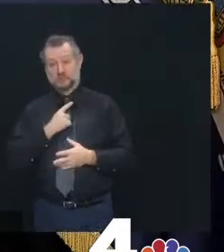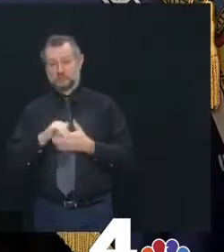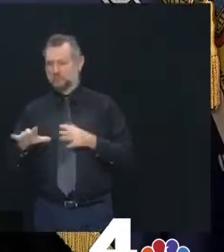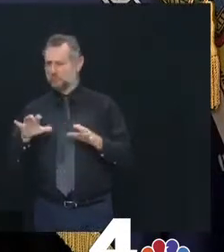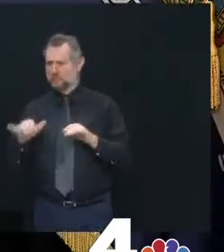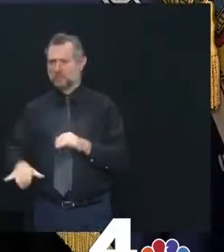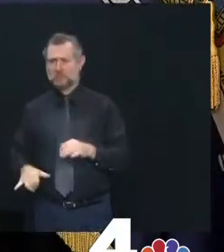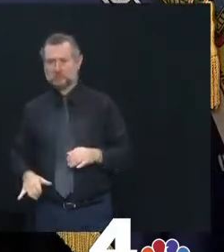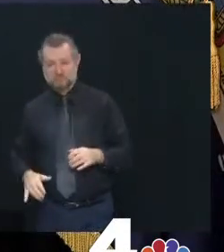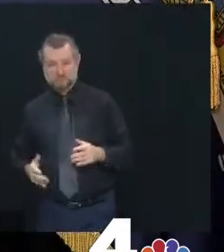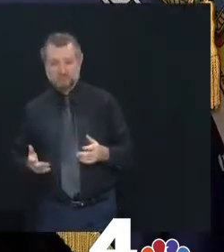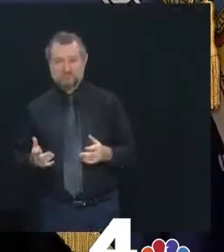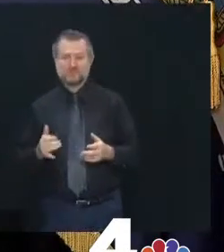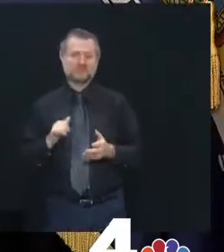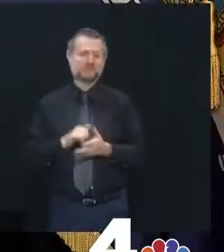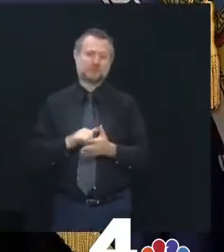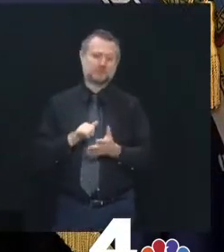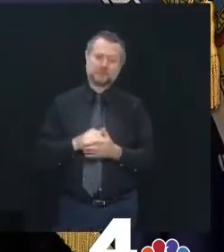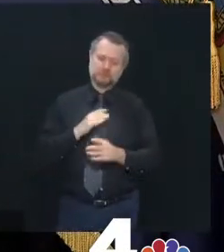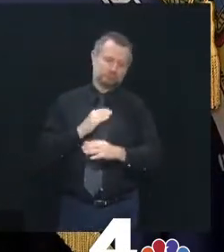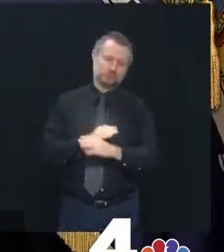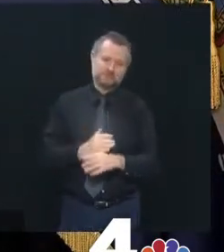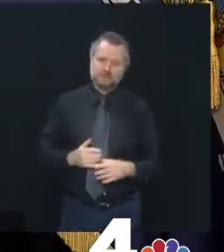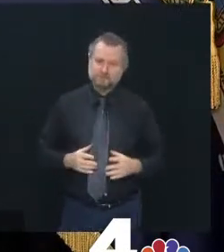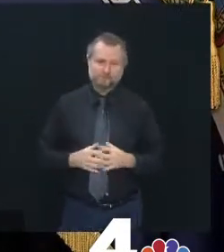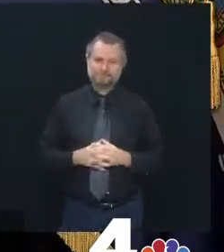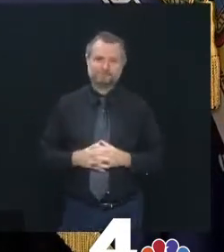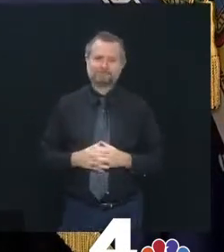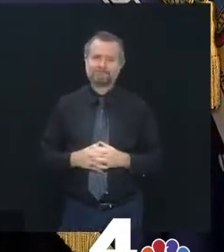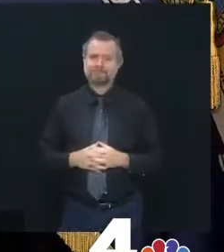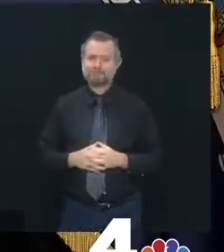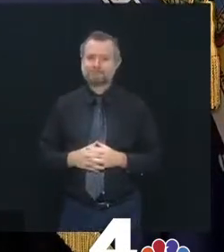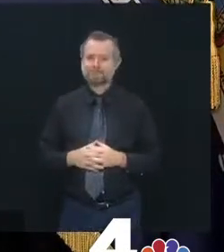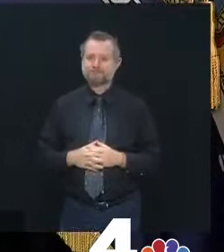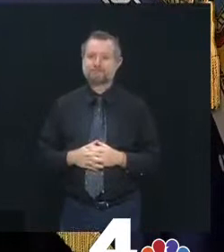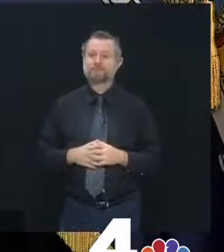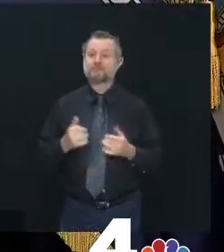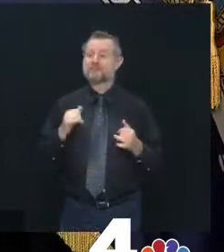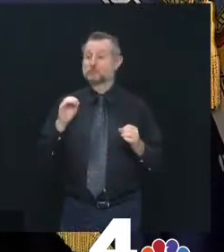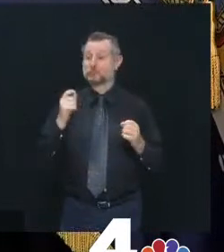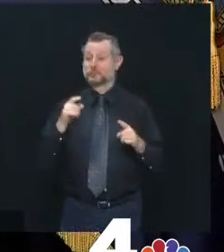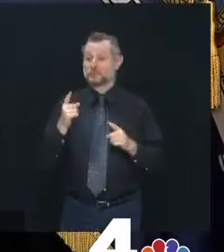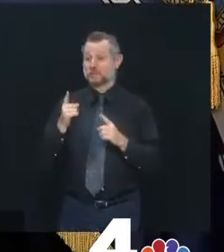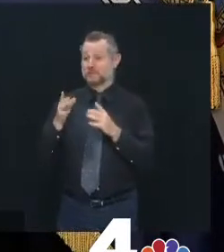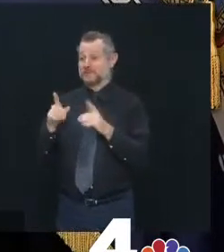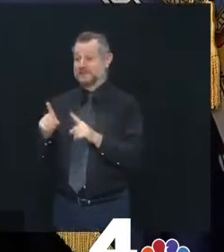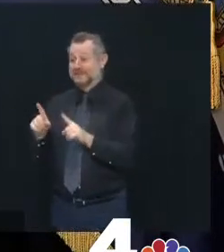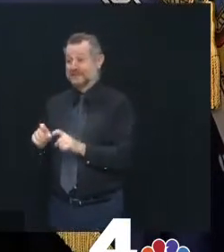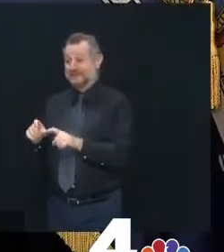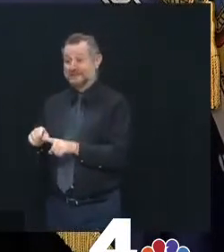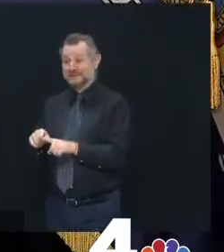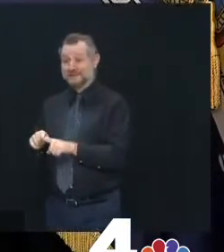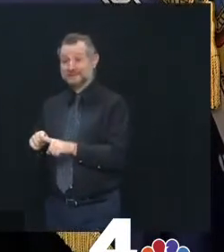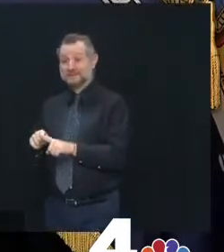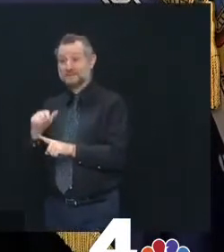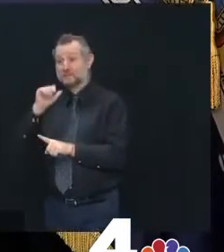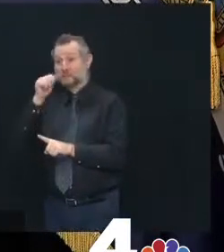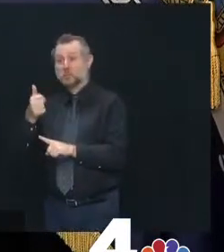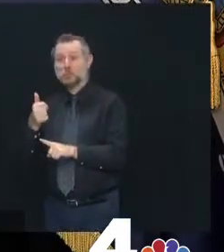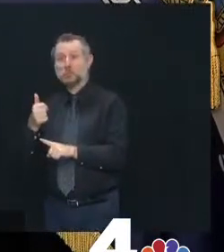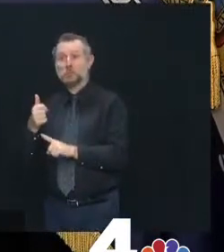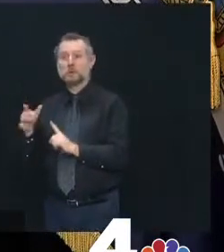Yeah, you could be tested once a week. You could still get the virus in between those